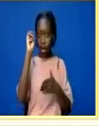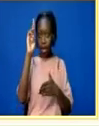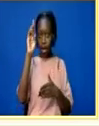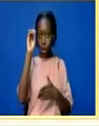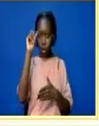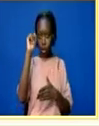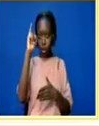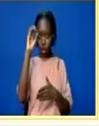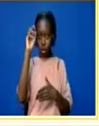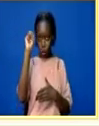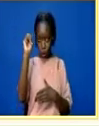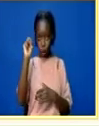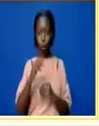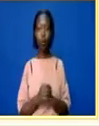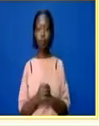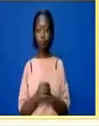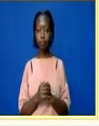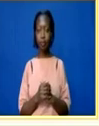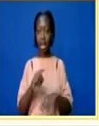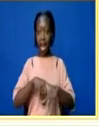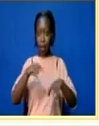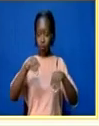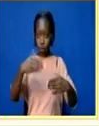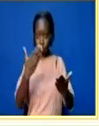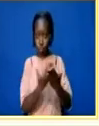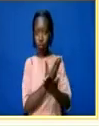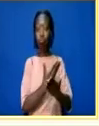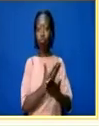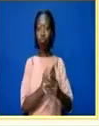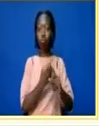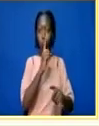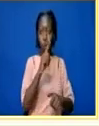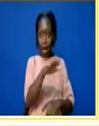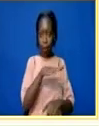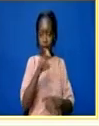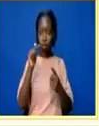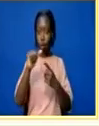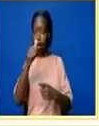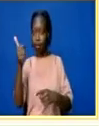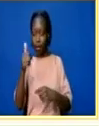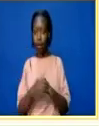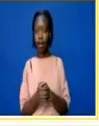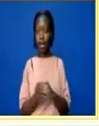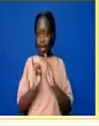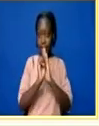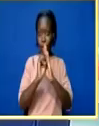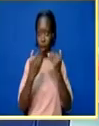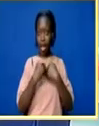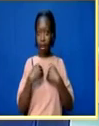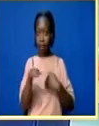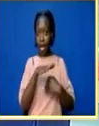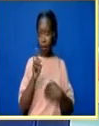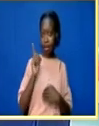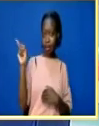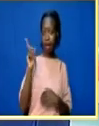carrying away of the top fertile soil, uh-huh. from one place to another. Okay. So, for example, I have a point B, a uh-huh. point A,